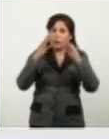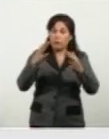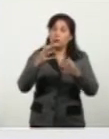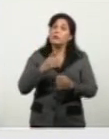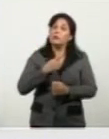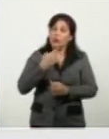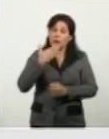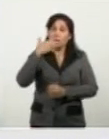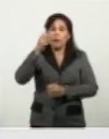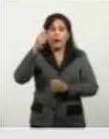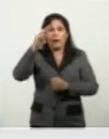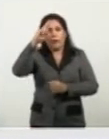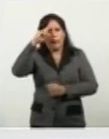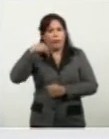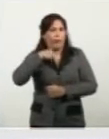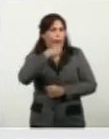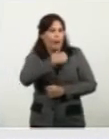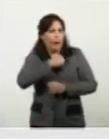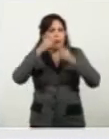Ecuador with